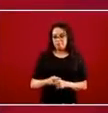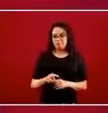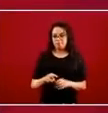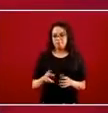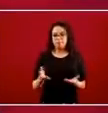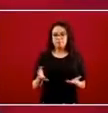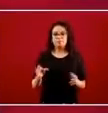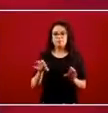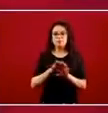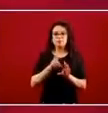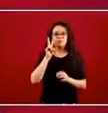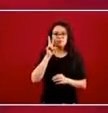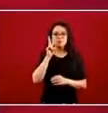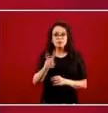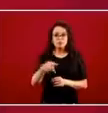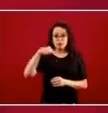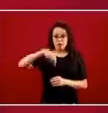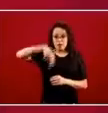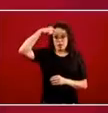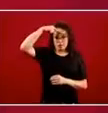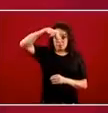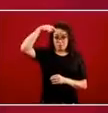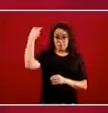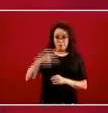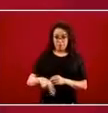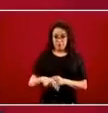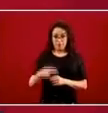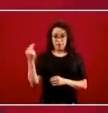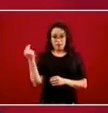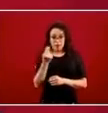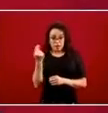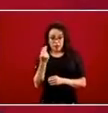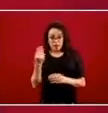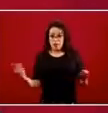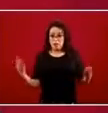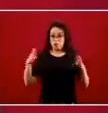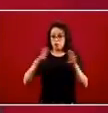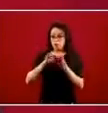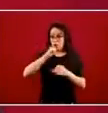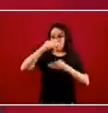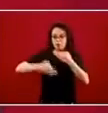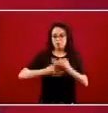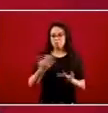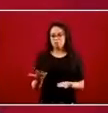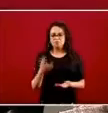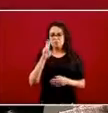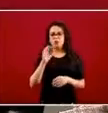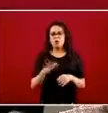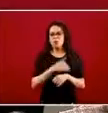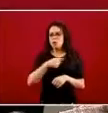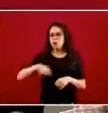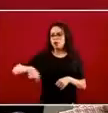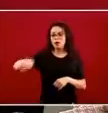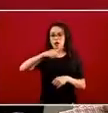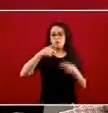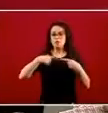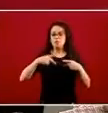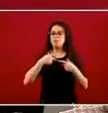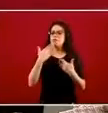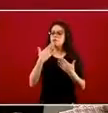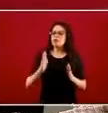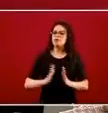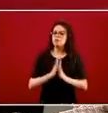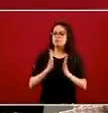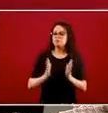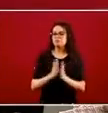effort. So I think it's completely out of place to be thinking of needing an exception state because we've